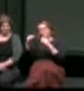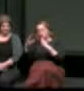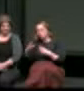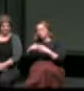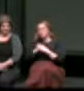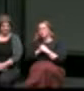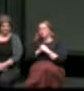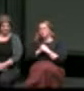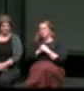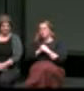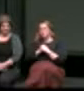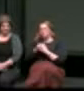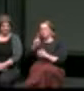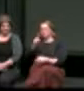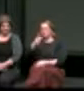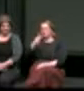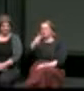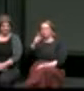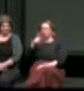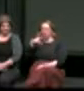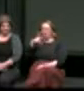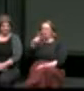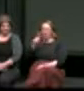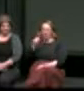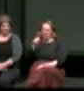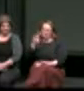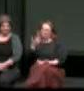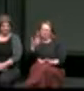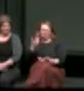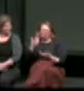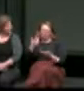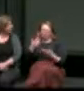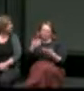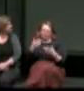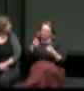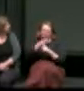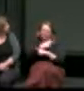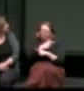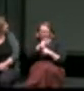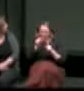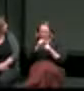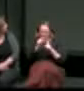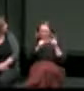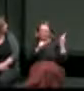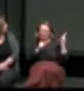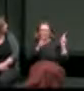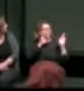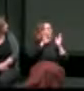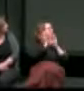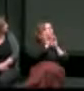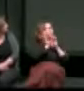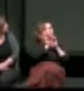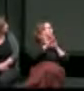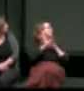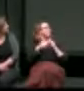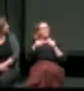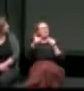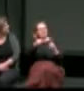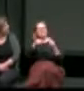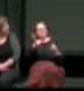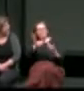Shops is a loose term. I mean, that's mainly pointing to this picture in the middle and just kind of pumping some money into the local bars,